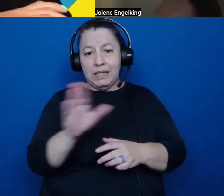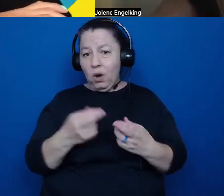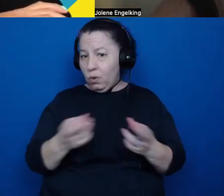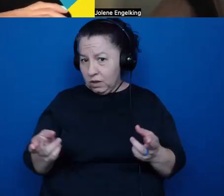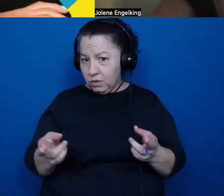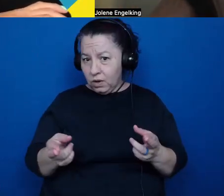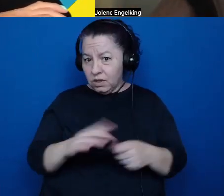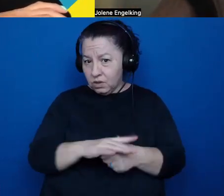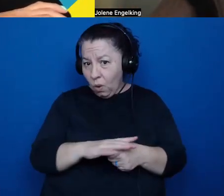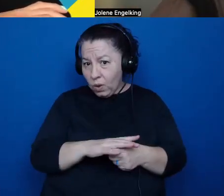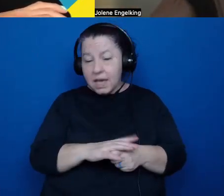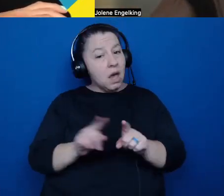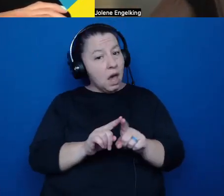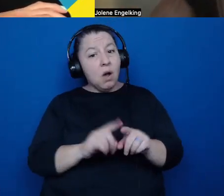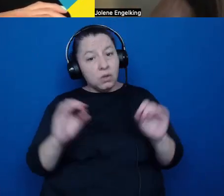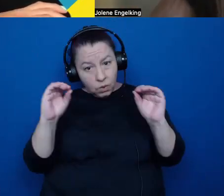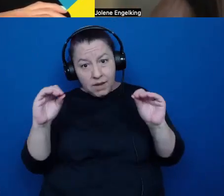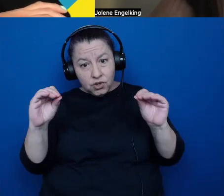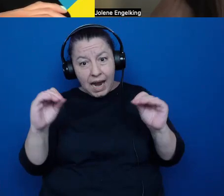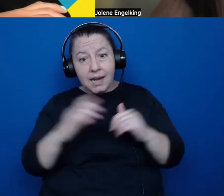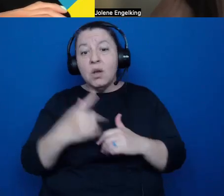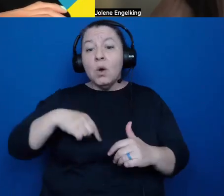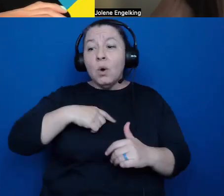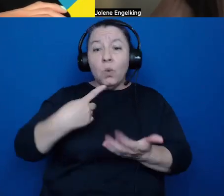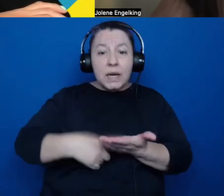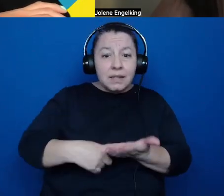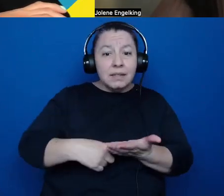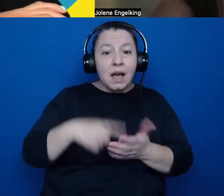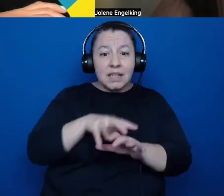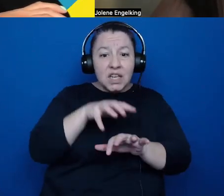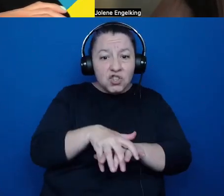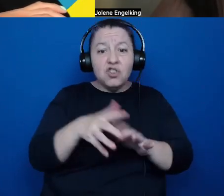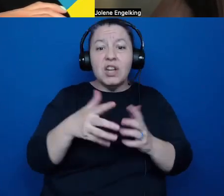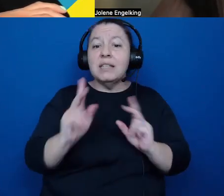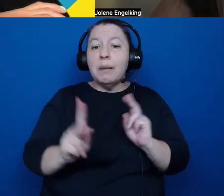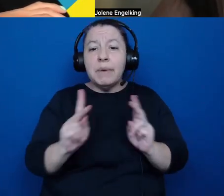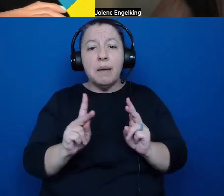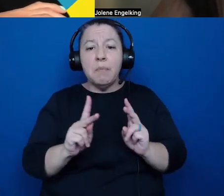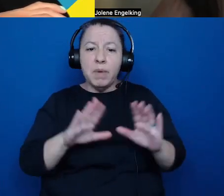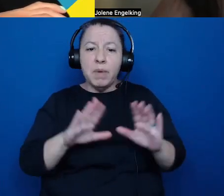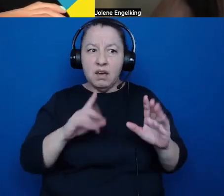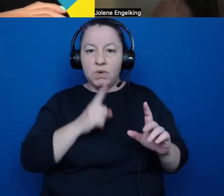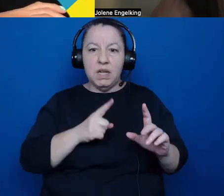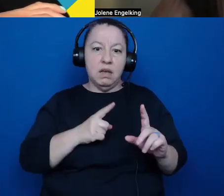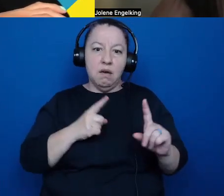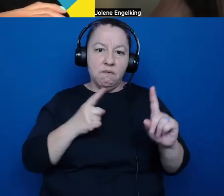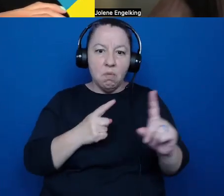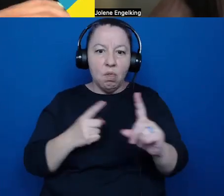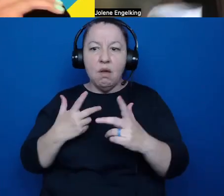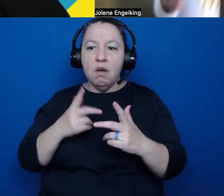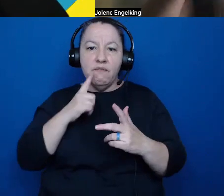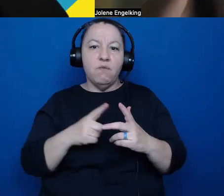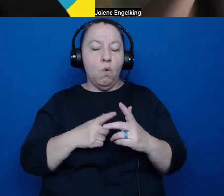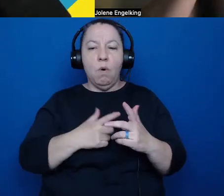and also even educating. We talk about Indigenous persons being targeted at high rates for sexual